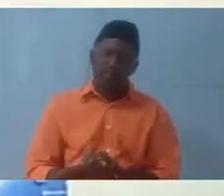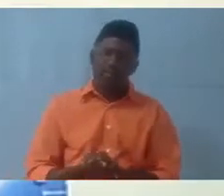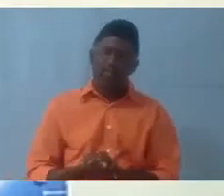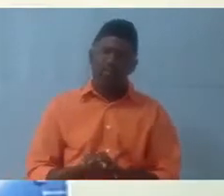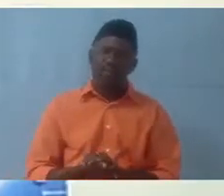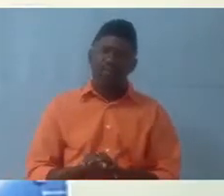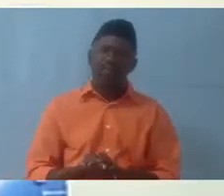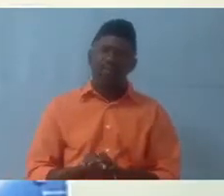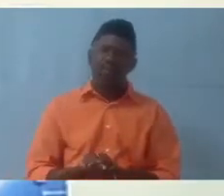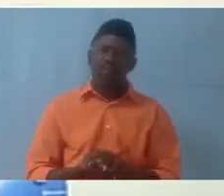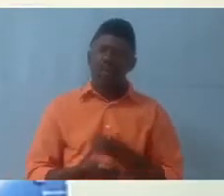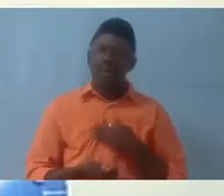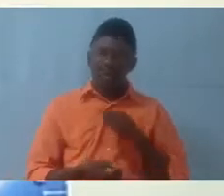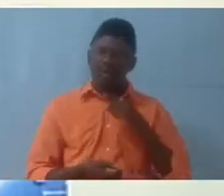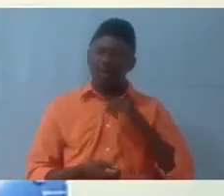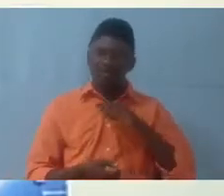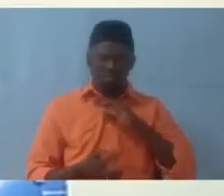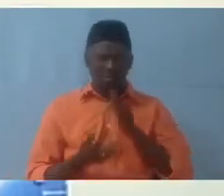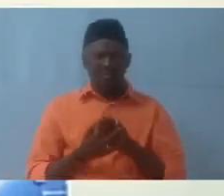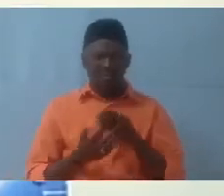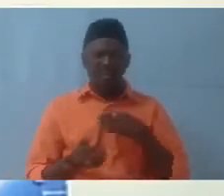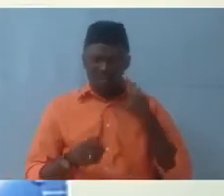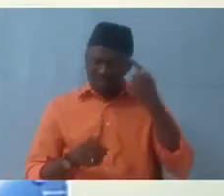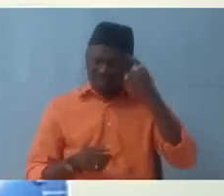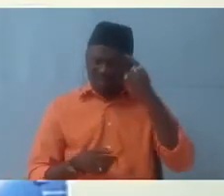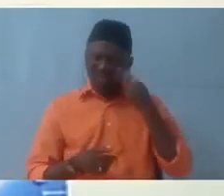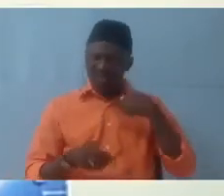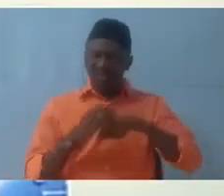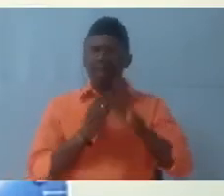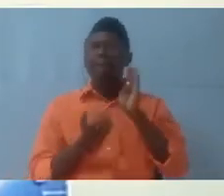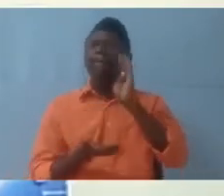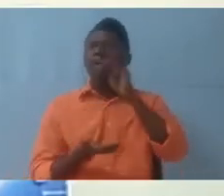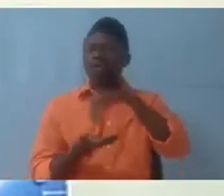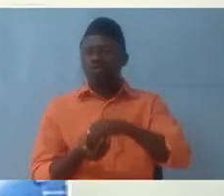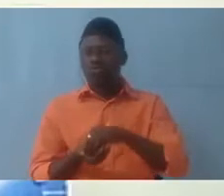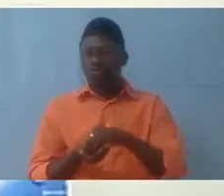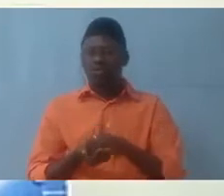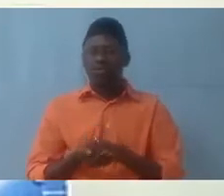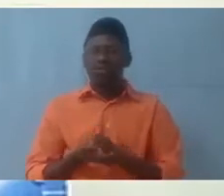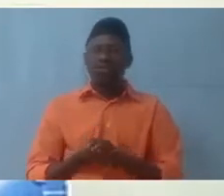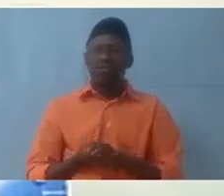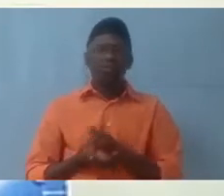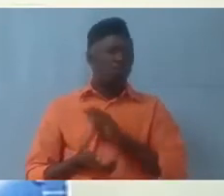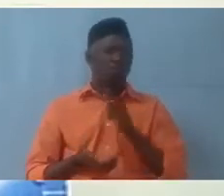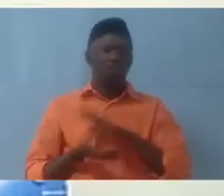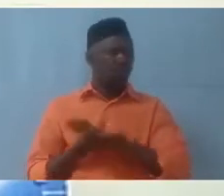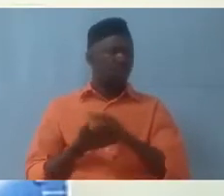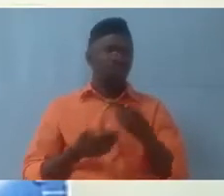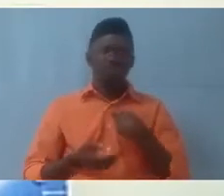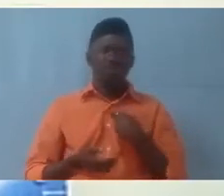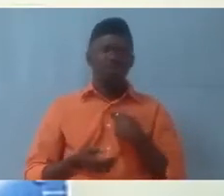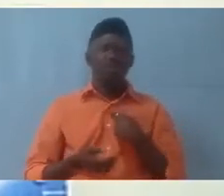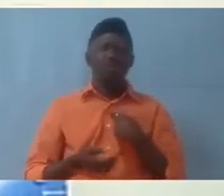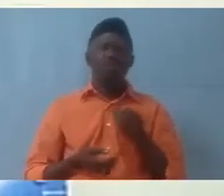sure. Banjul la way leeru ba. Yes, because when Yosef Jabang was arrested,